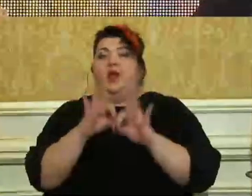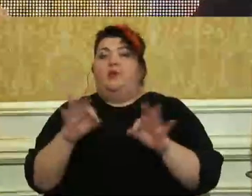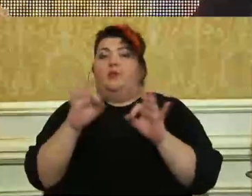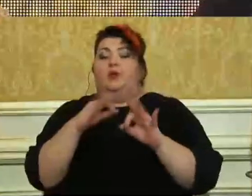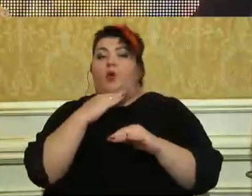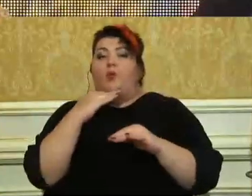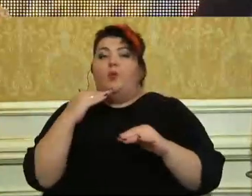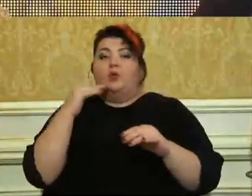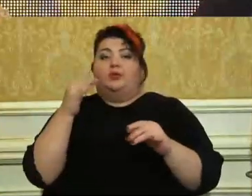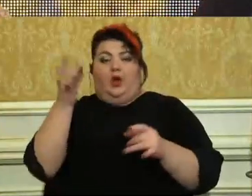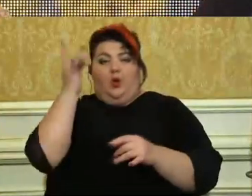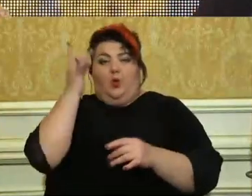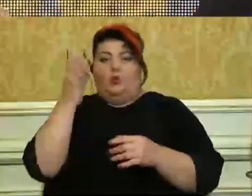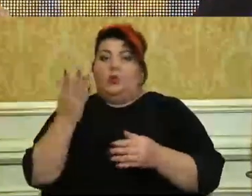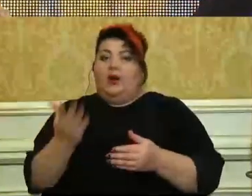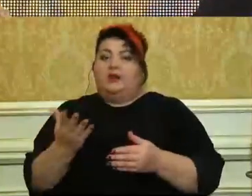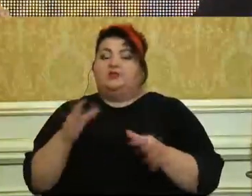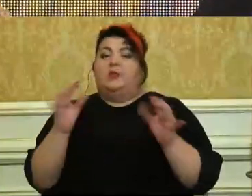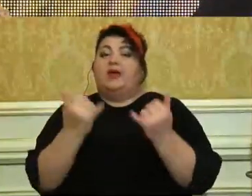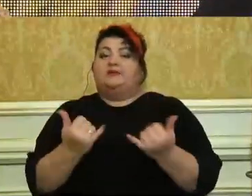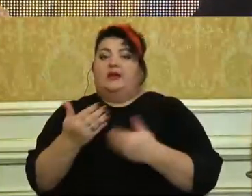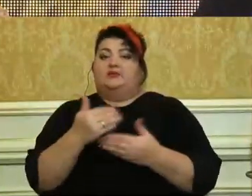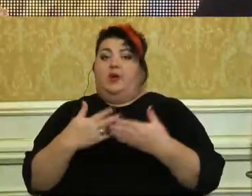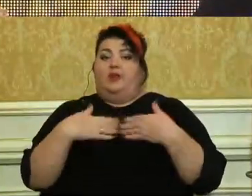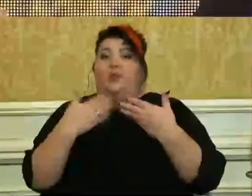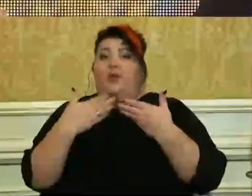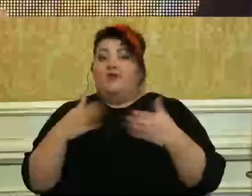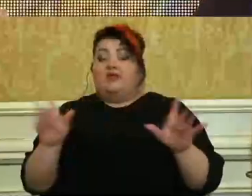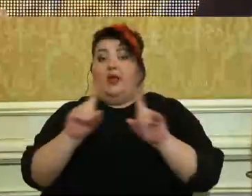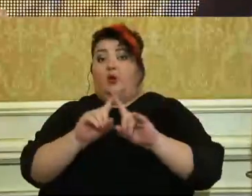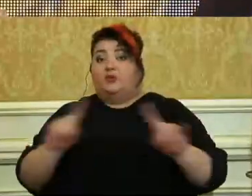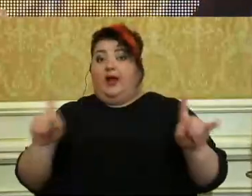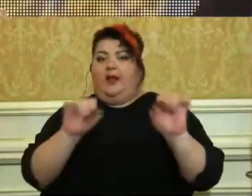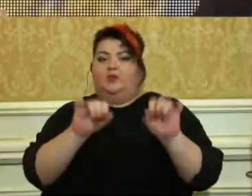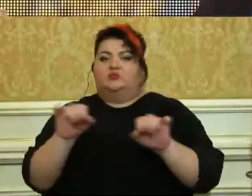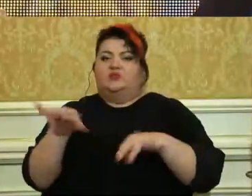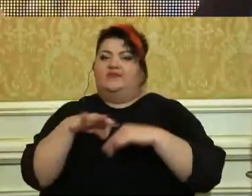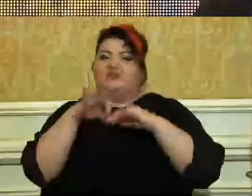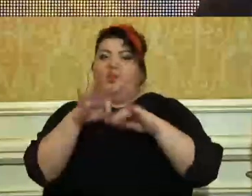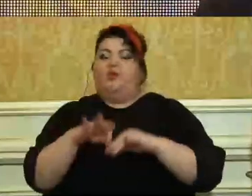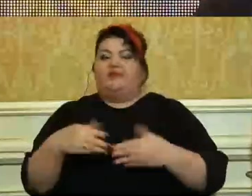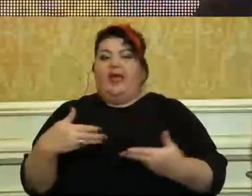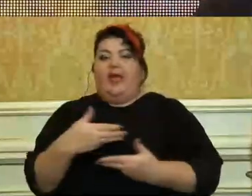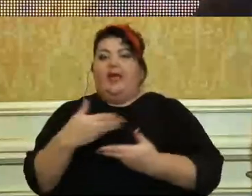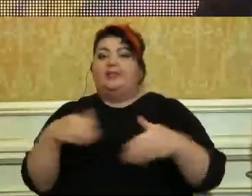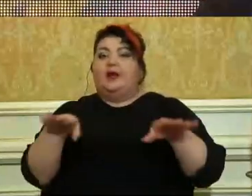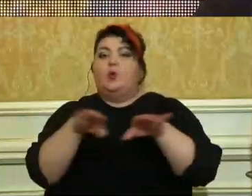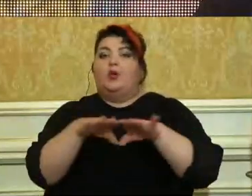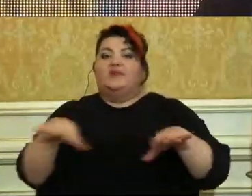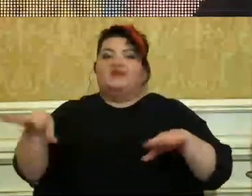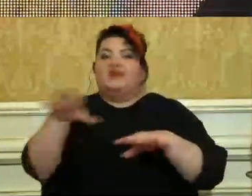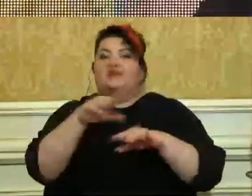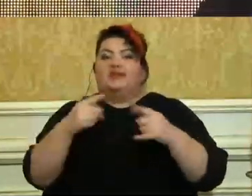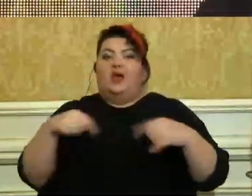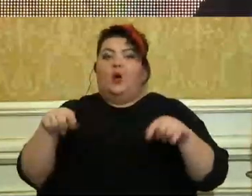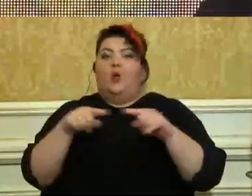G7 is a unique opportunity to put light on gender equality in world governance. Everybody knows what G7 is,